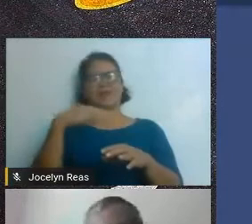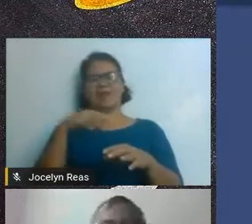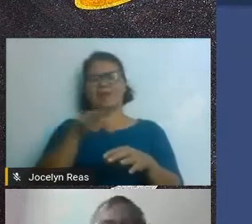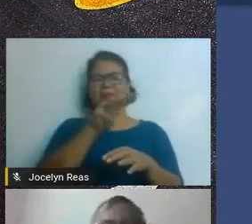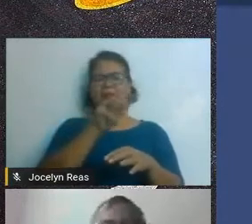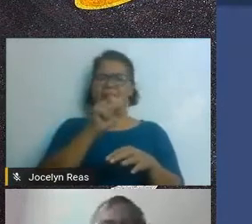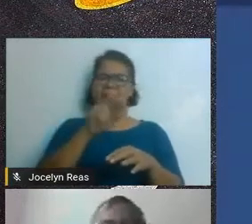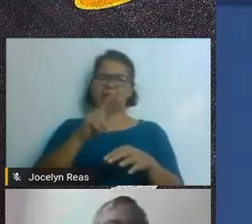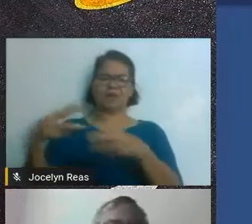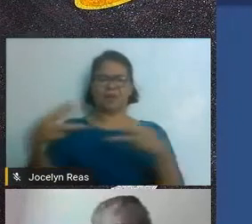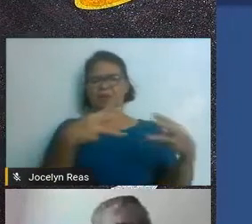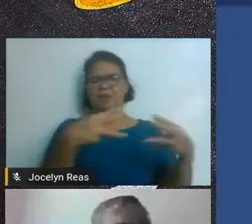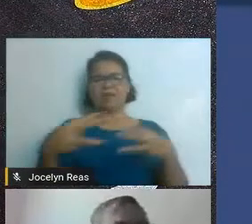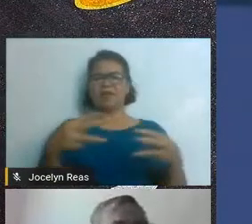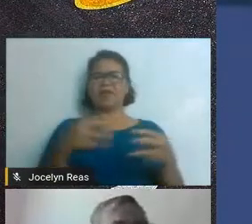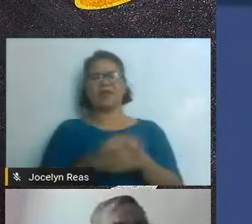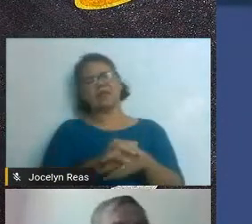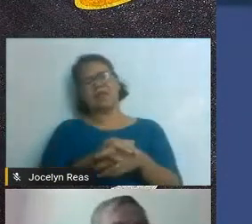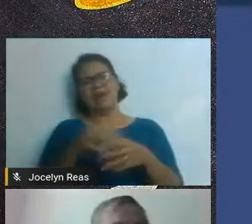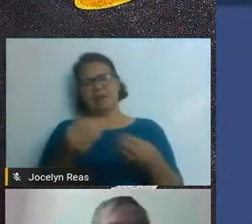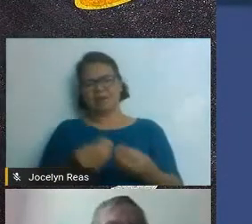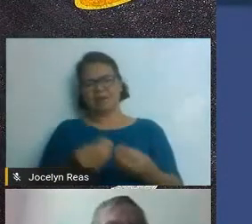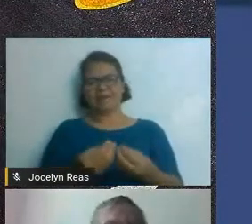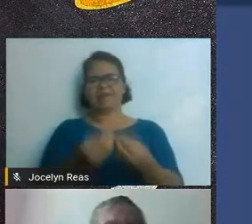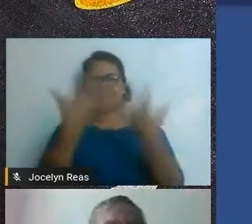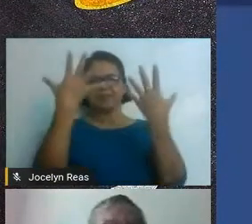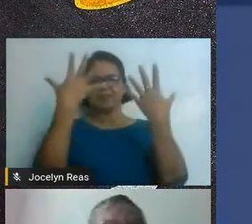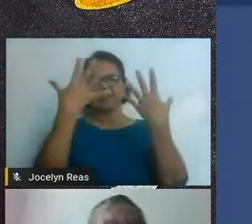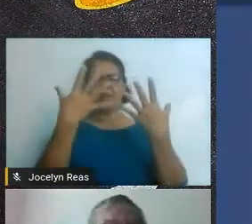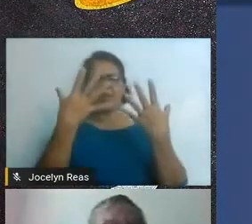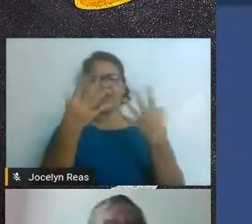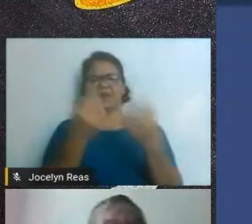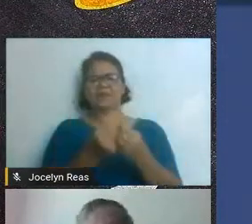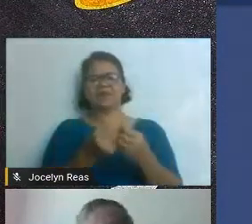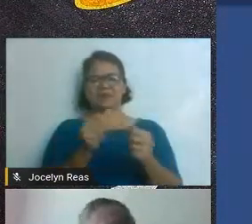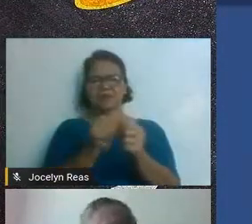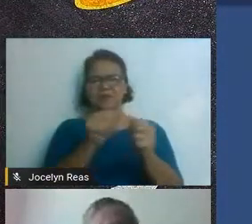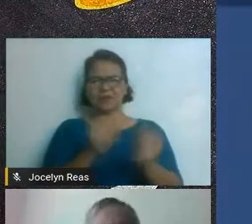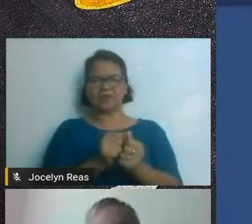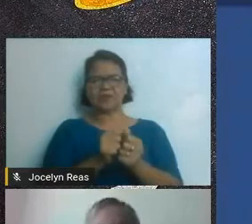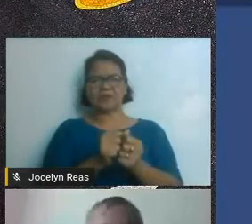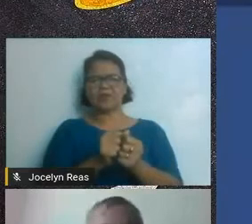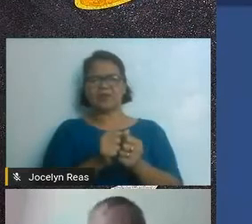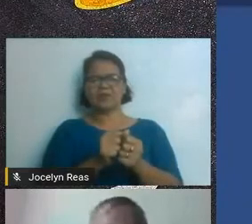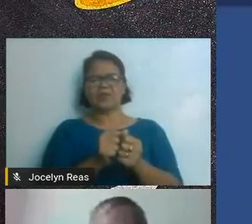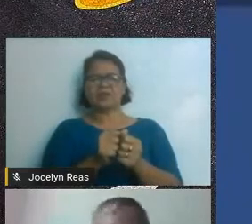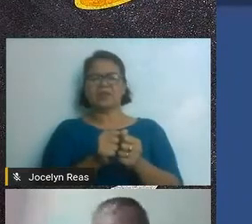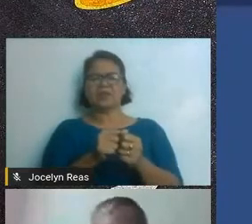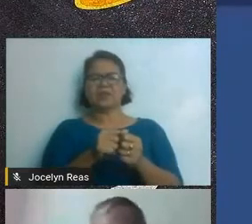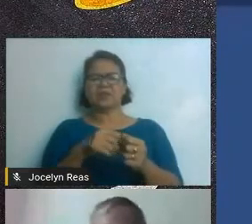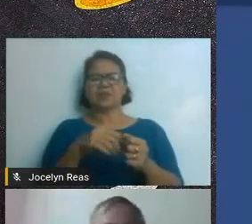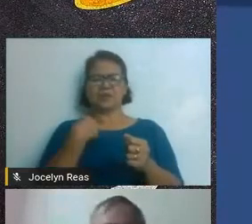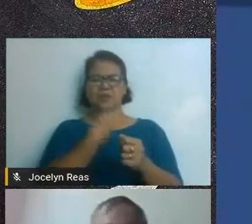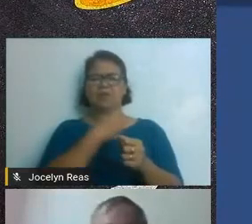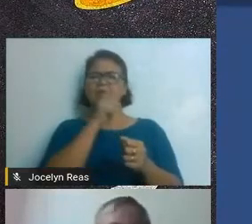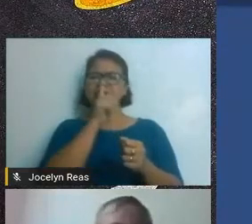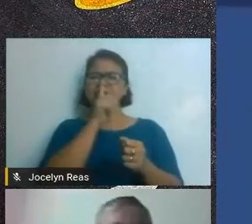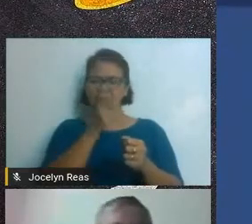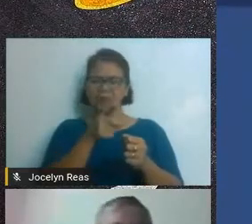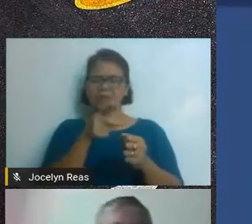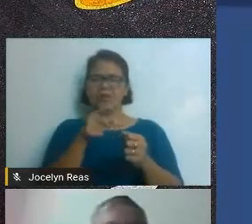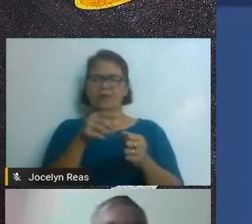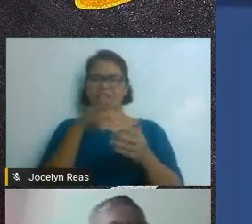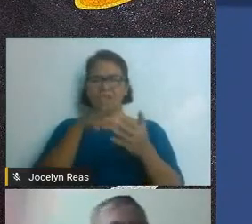eruptions, earthquakes. We made sure that learning would continue even if the physical, you know,